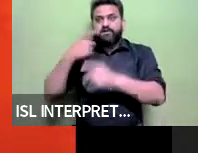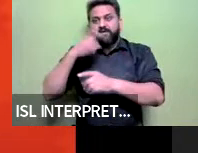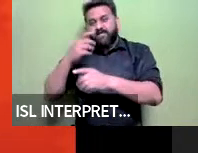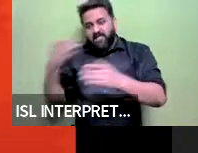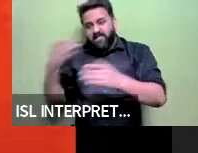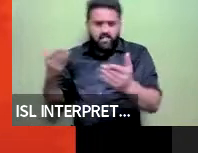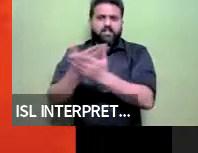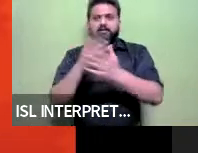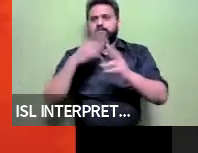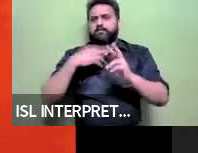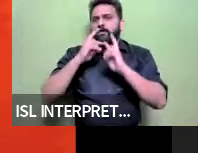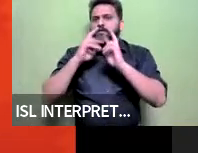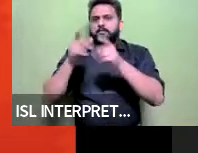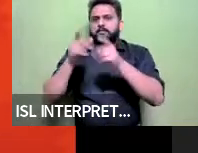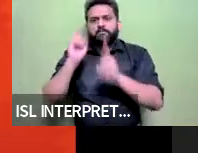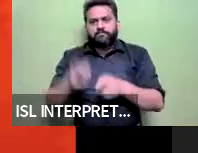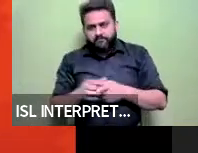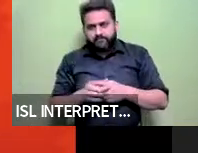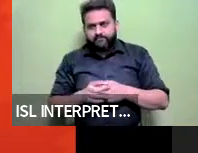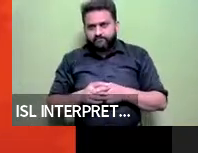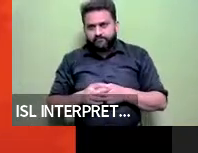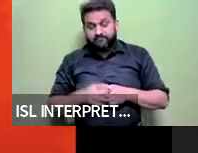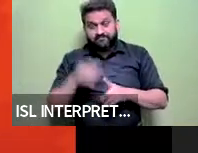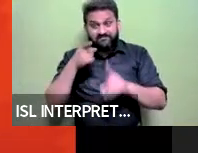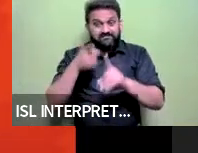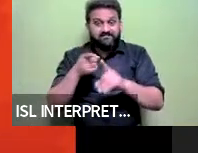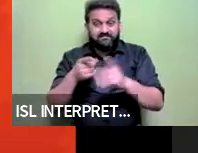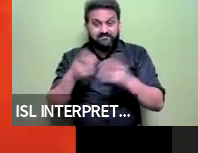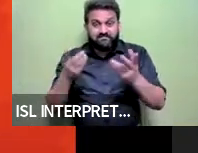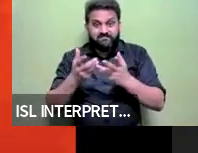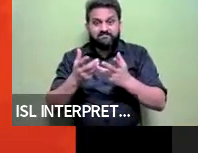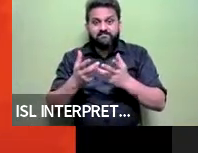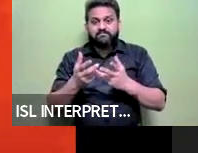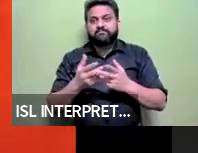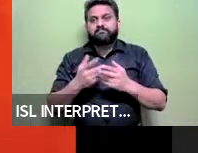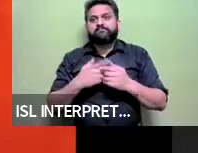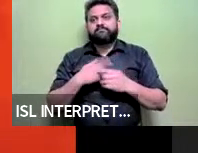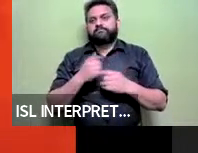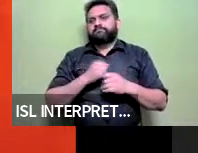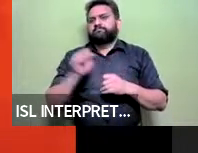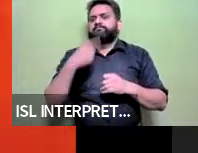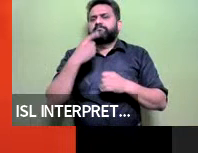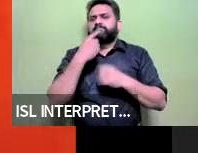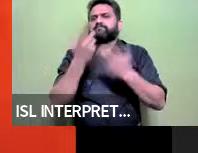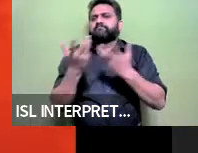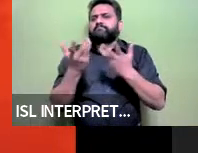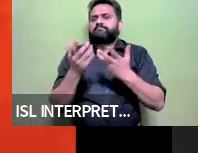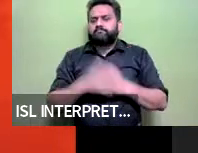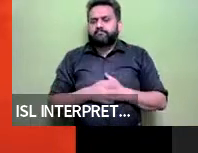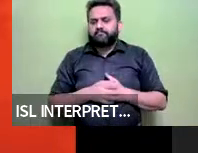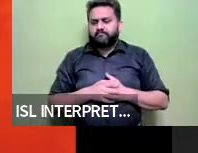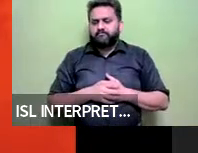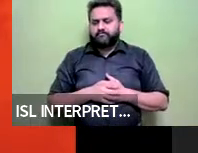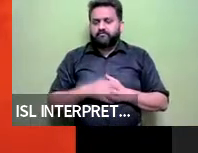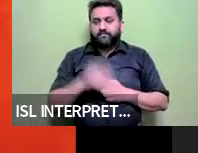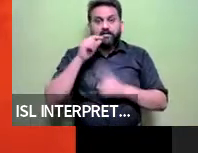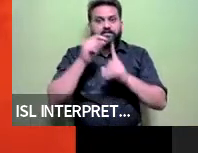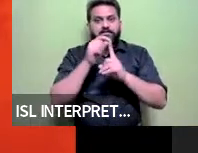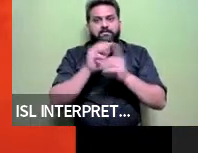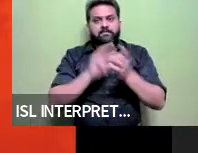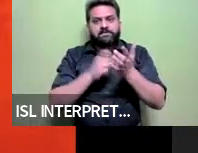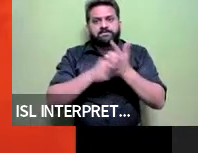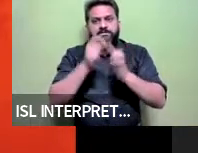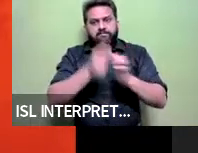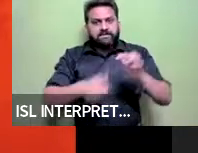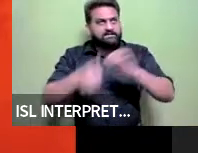directly. And for that, we can say like this, that Mr. President and